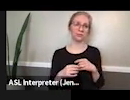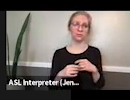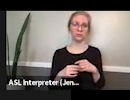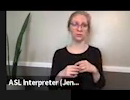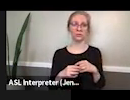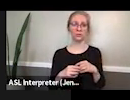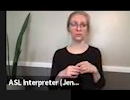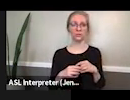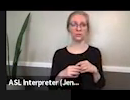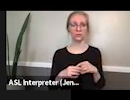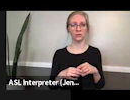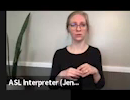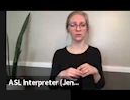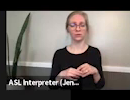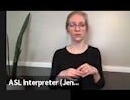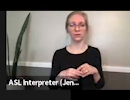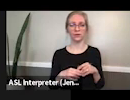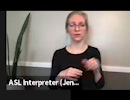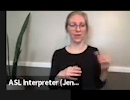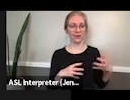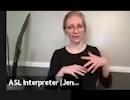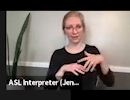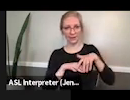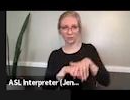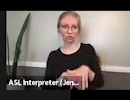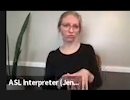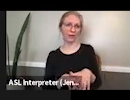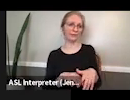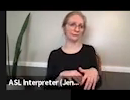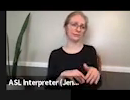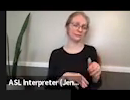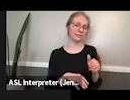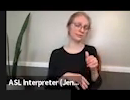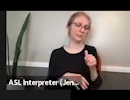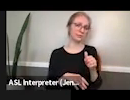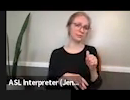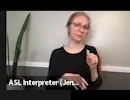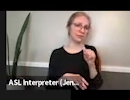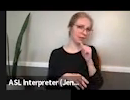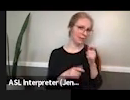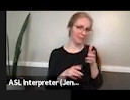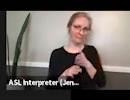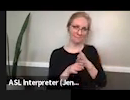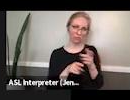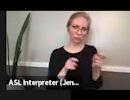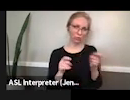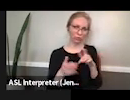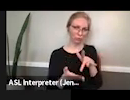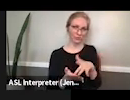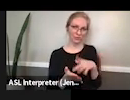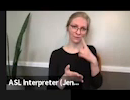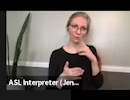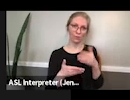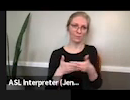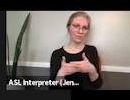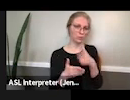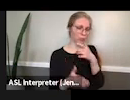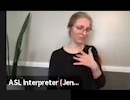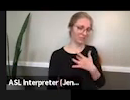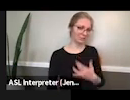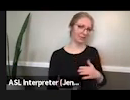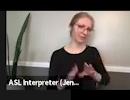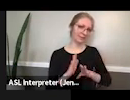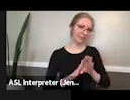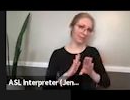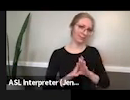integrates and is no longer the major control center with babies who are typically developing and